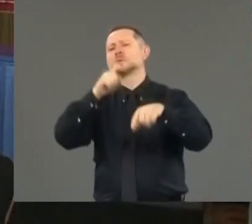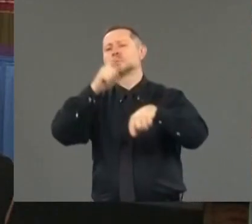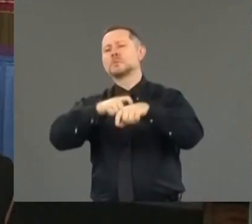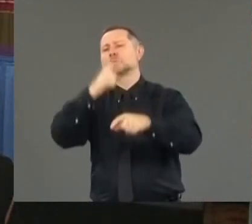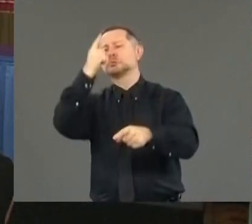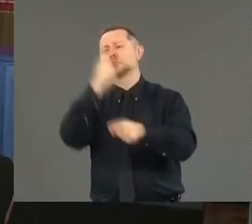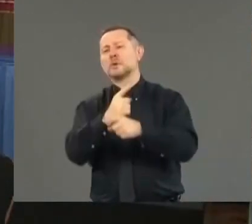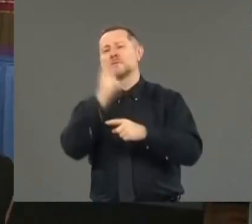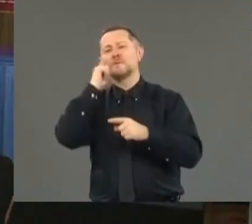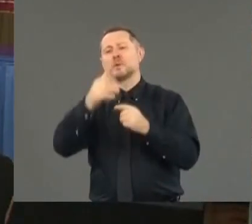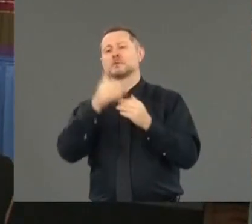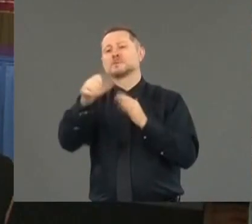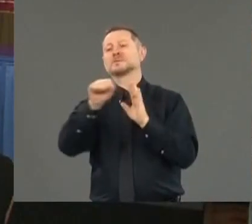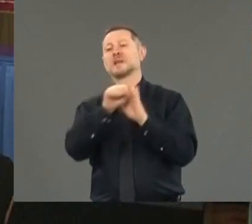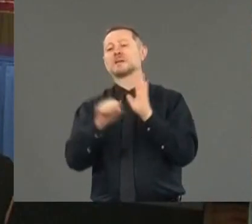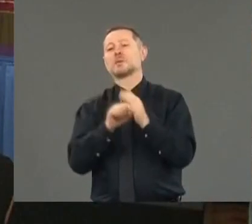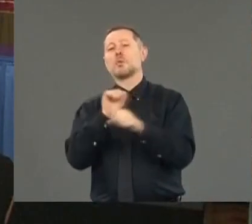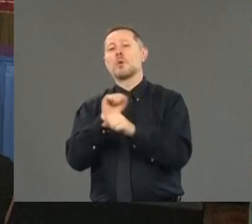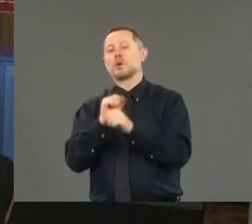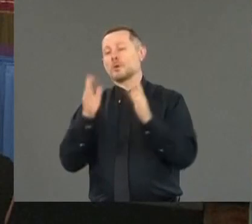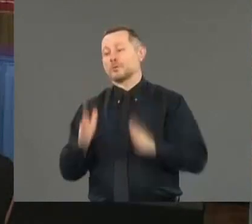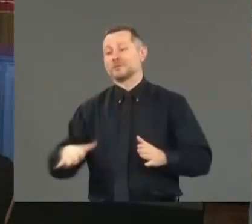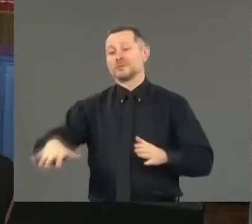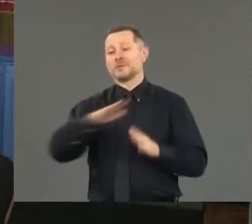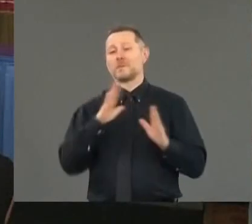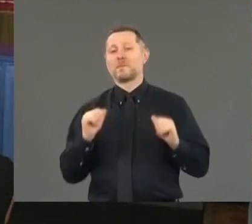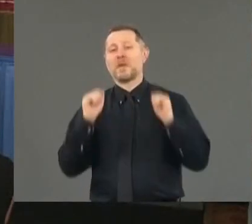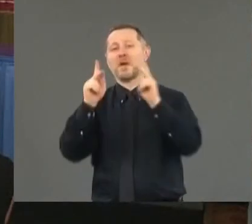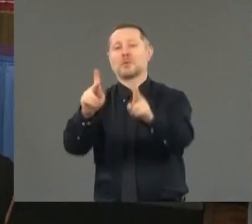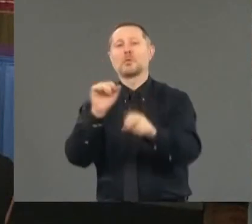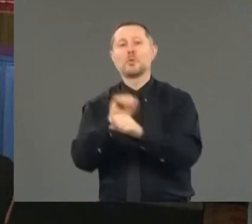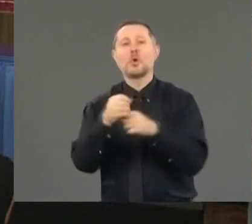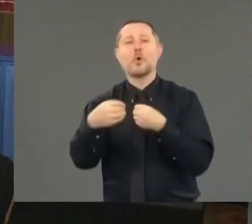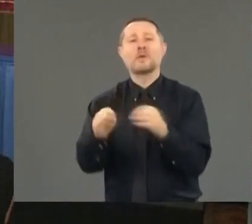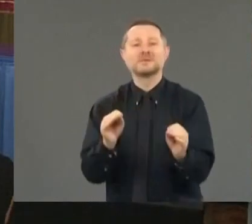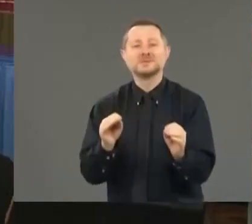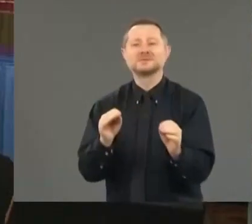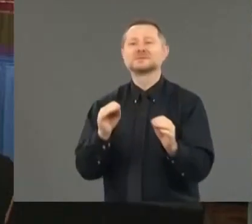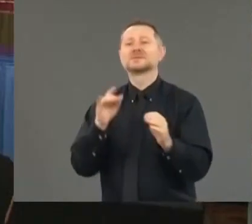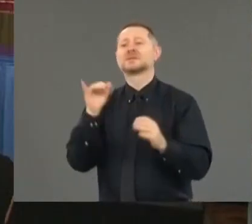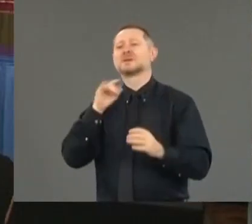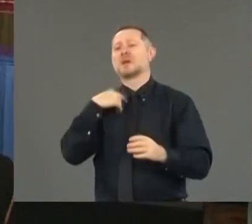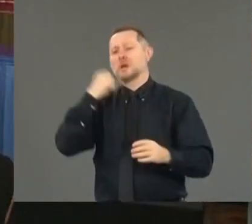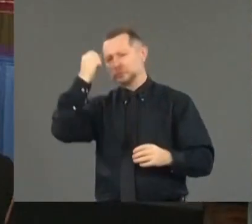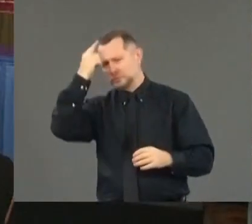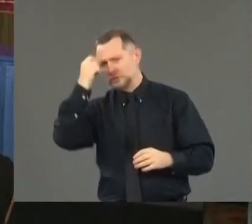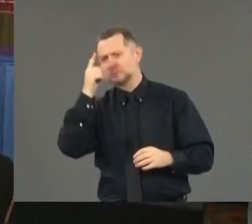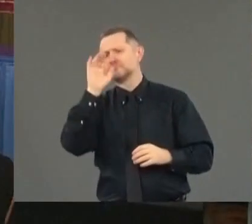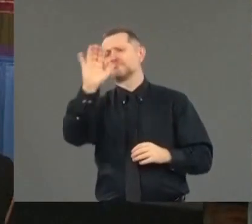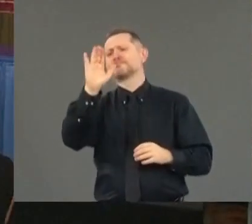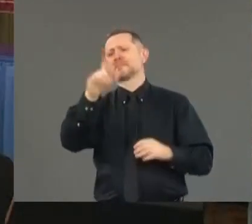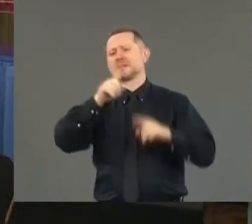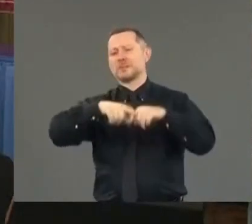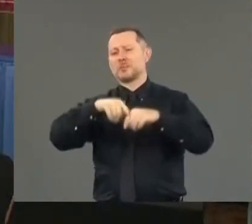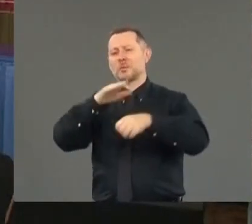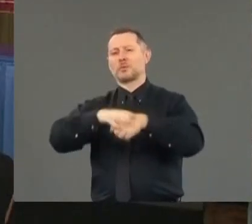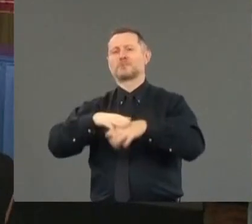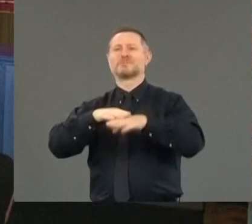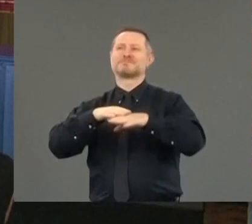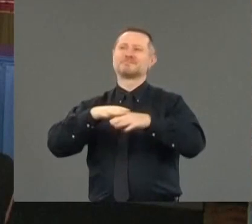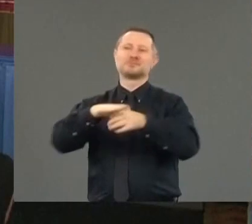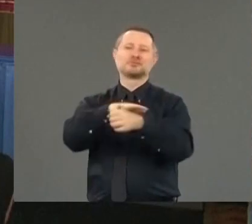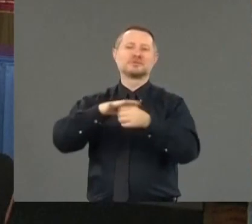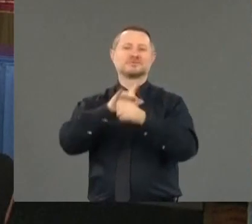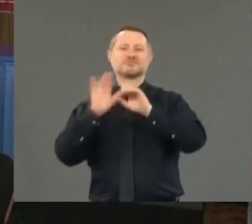the state workers to head back to their offices in the state workforce? I understand it's all regional and it's, at the